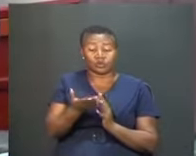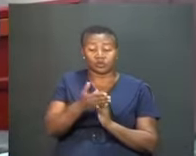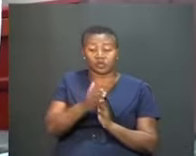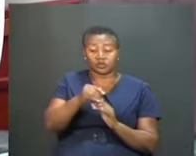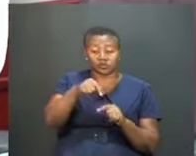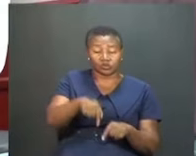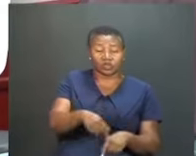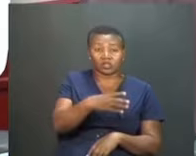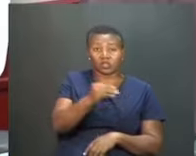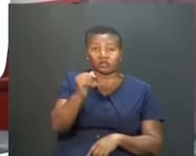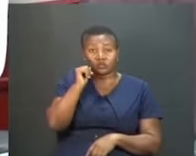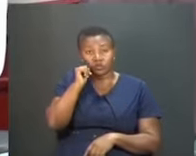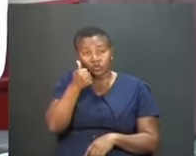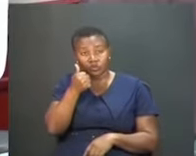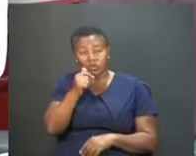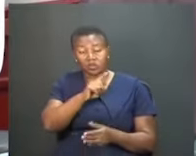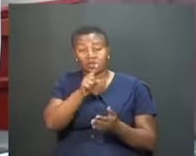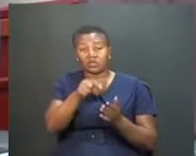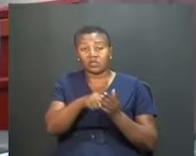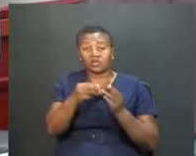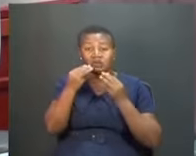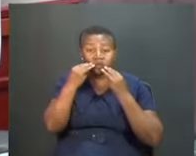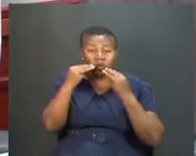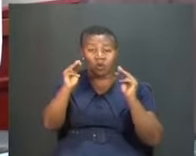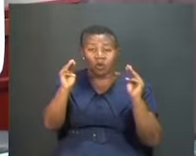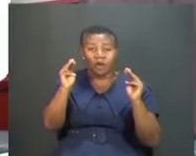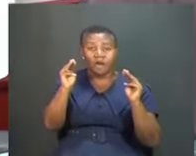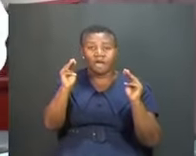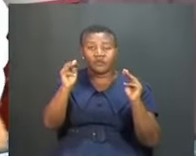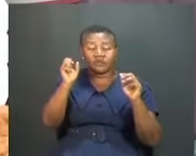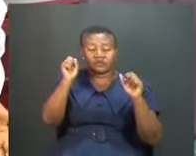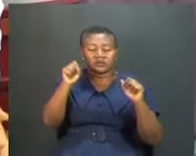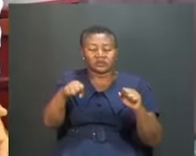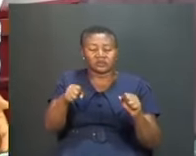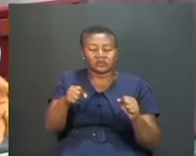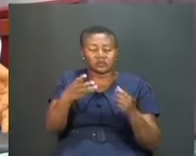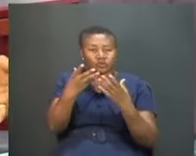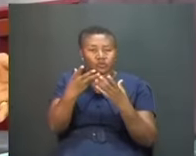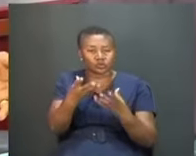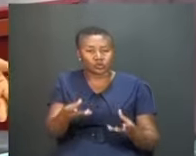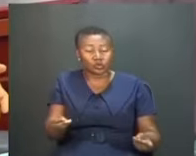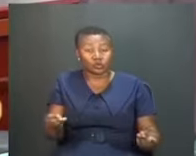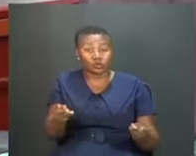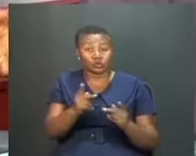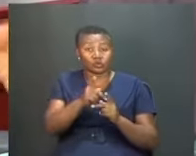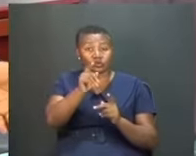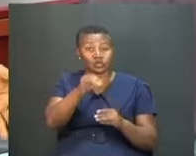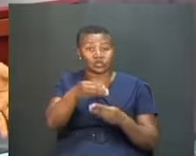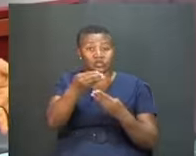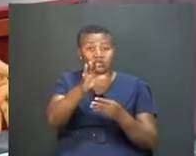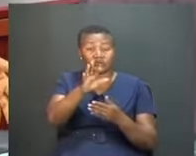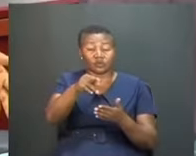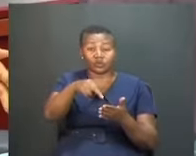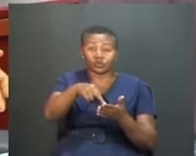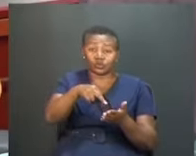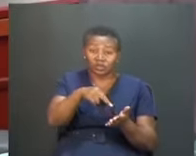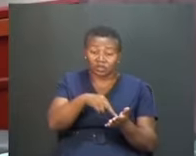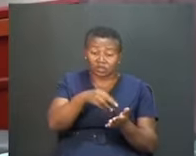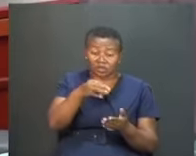this motion is dealt with so that you give your ruling, and if your ruling